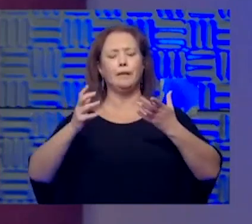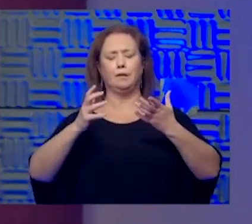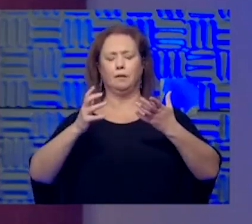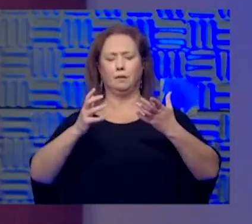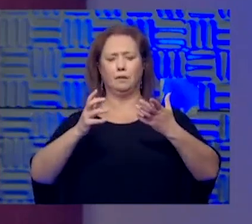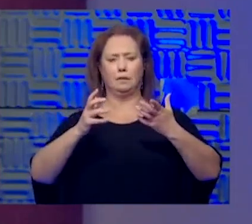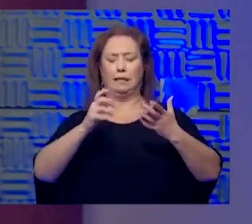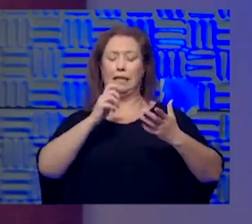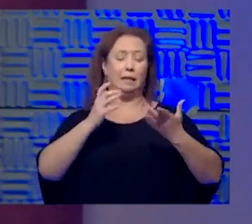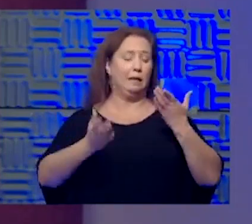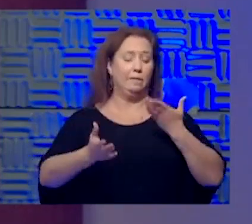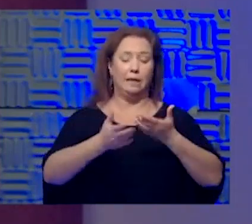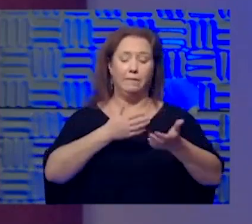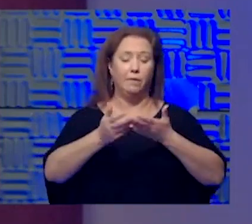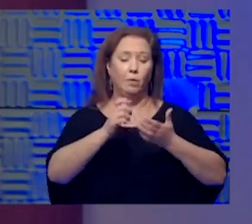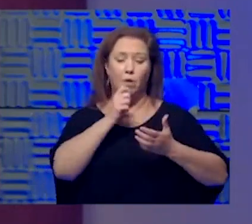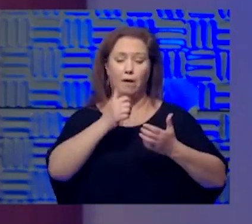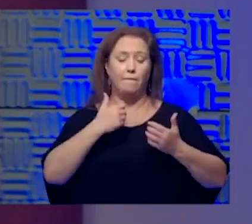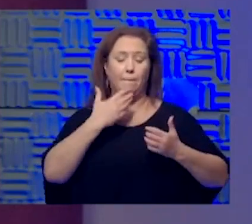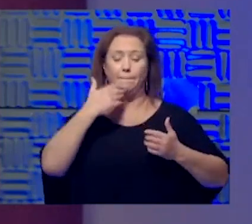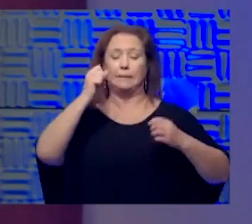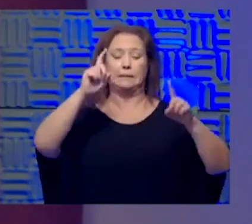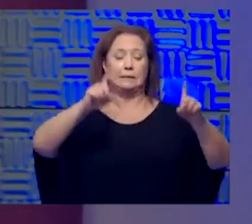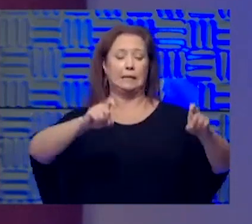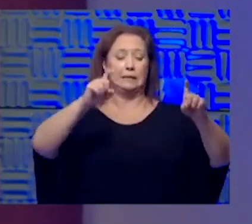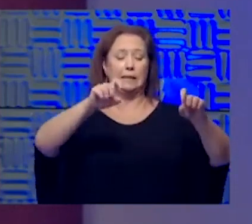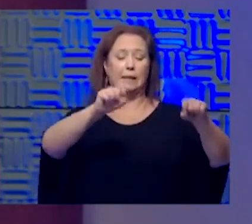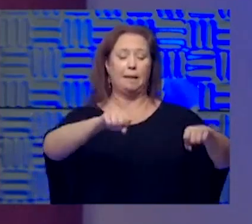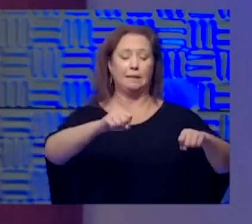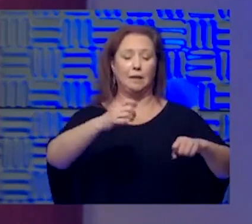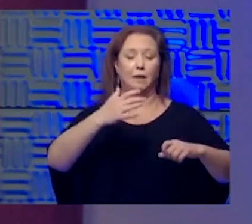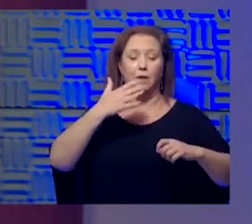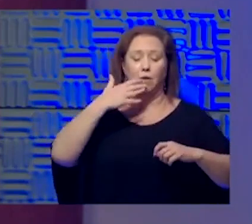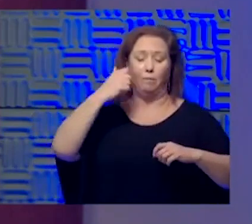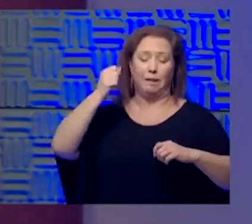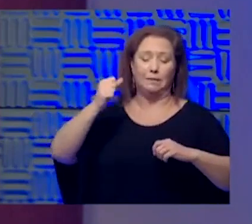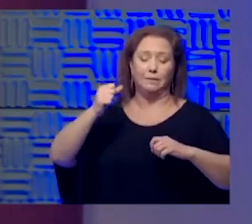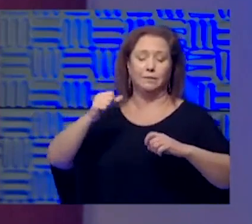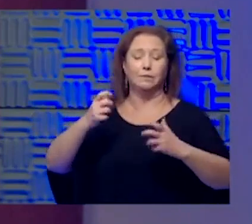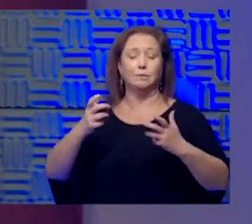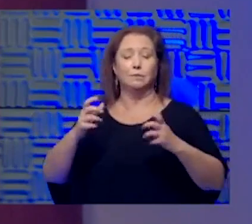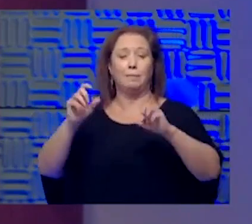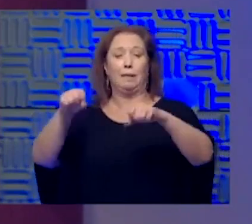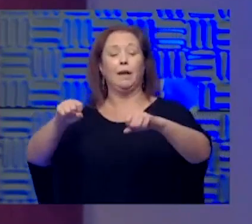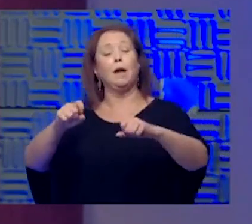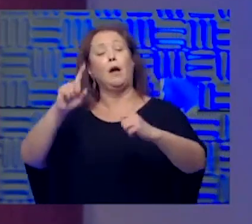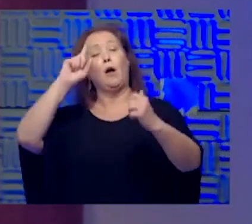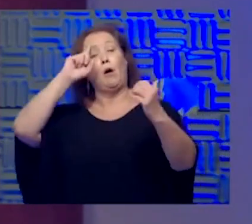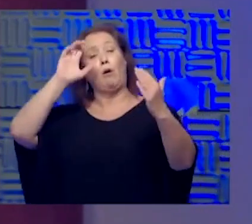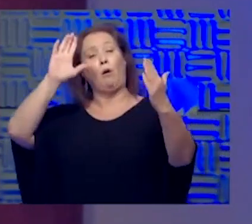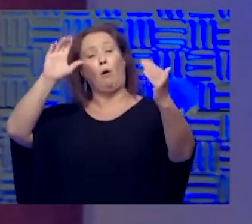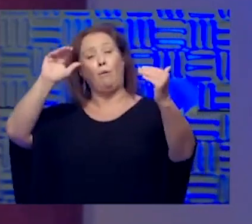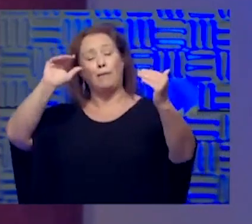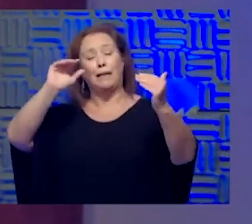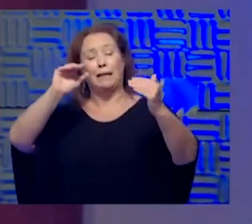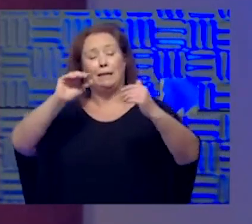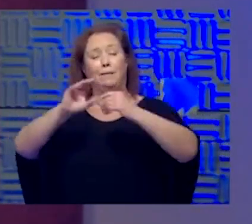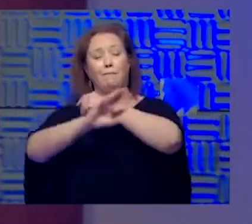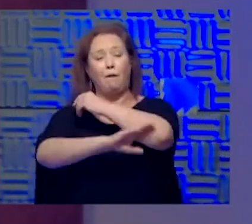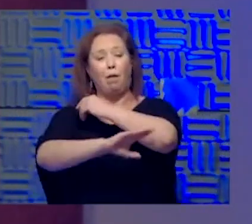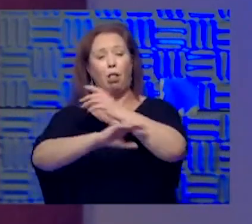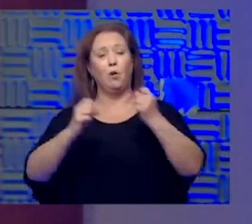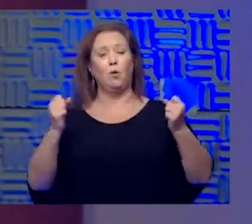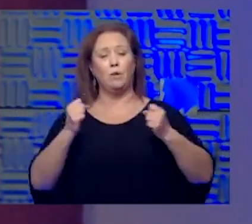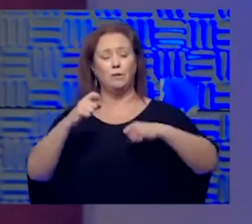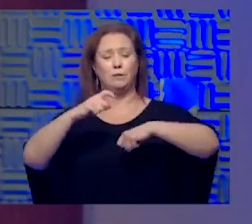testing capacity or the best technology. But hopefully by next fall, winter, we'll have all that, and then we can really get serious about doing